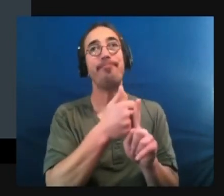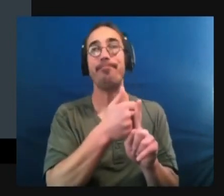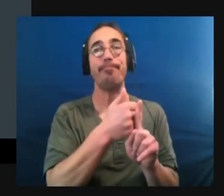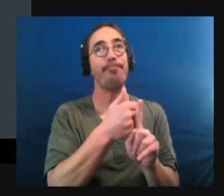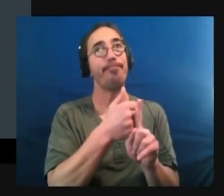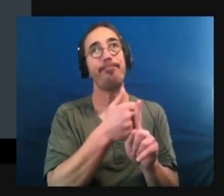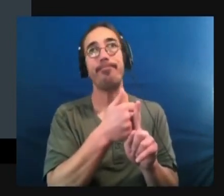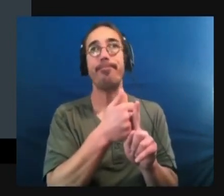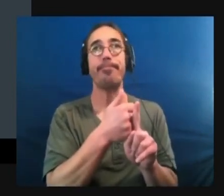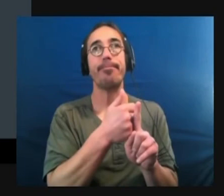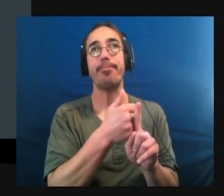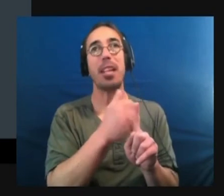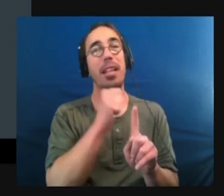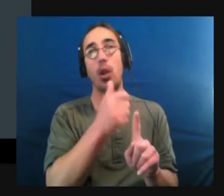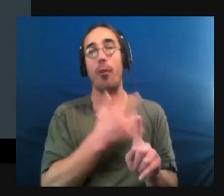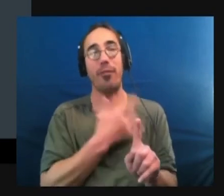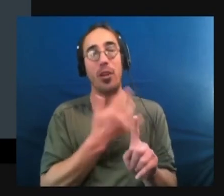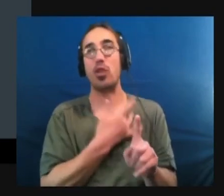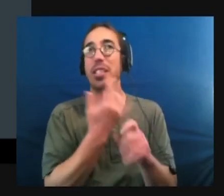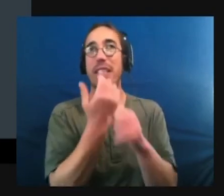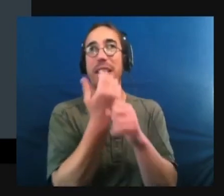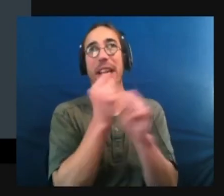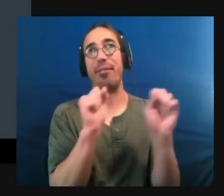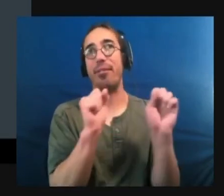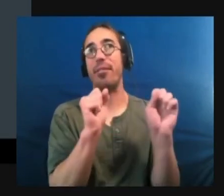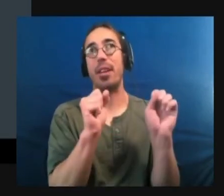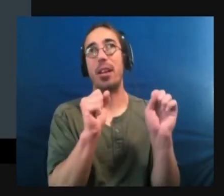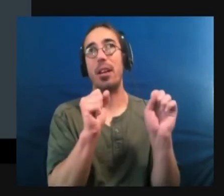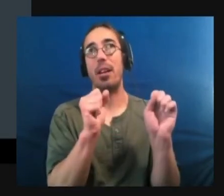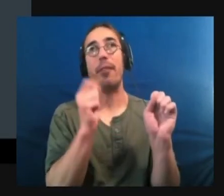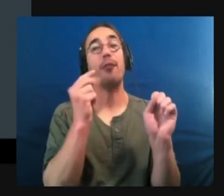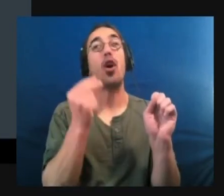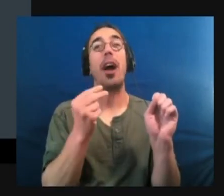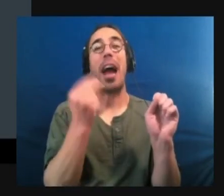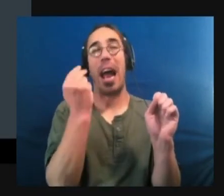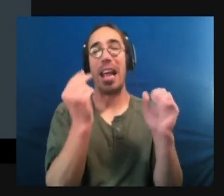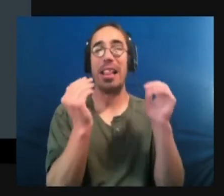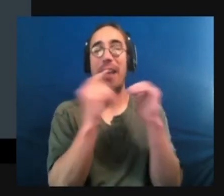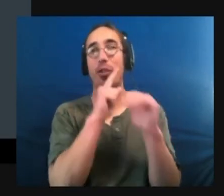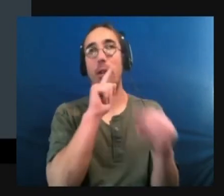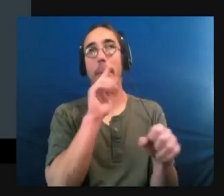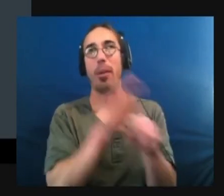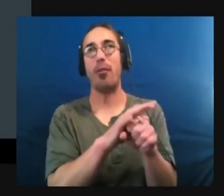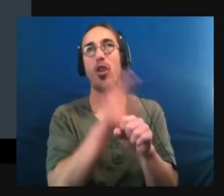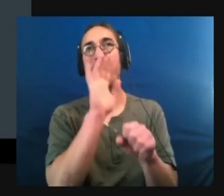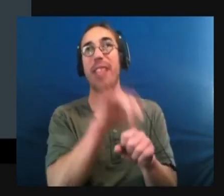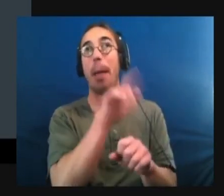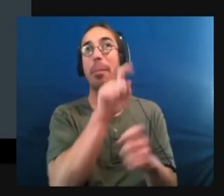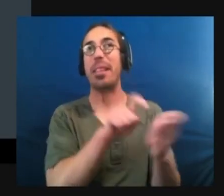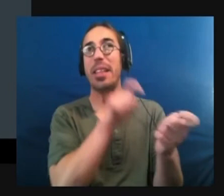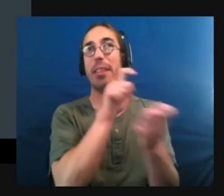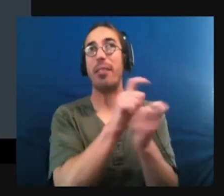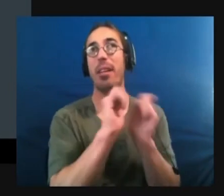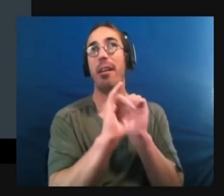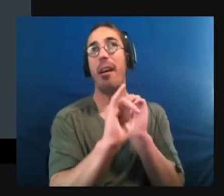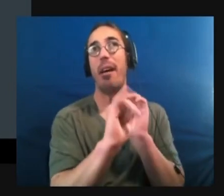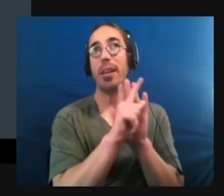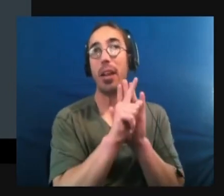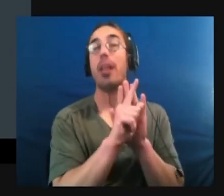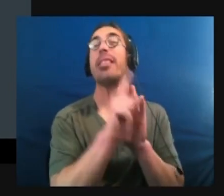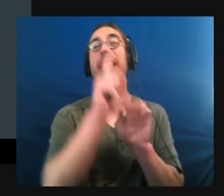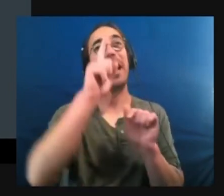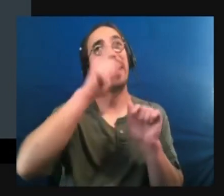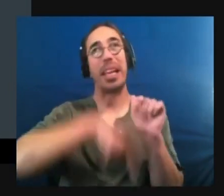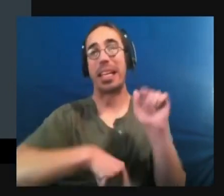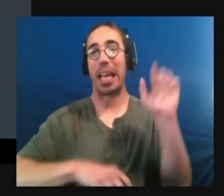genuinely feel unsafe in order to have a high level of commitment to that identity and are not able to